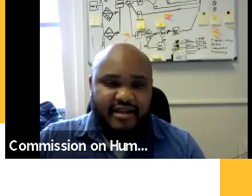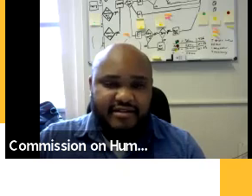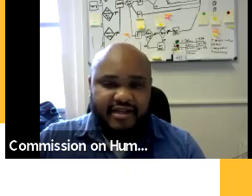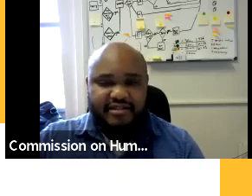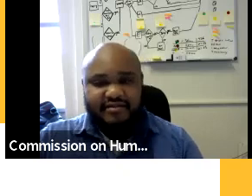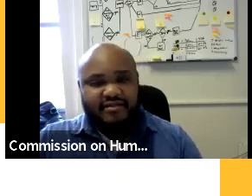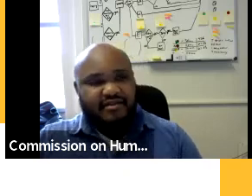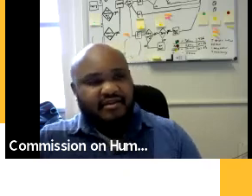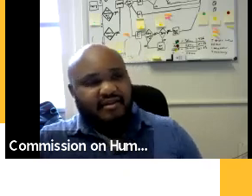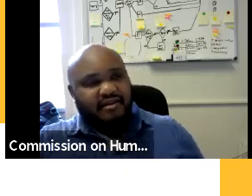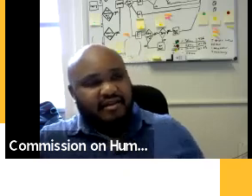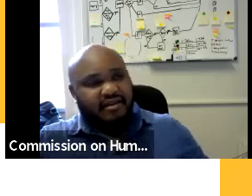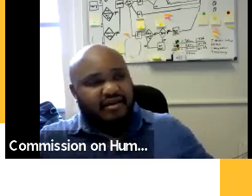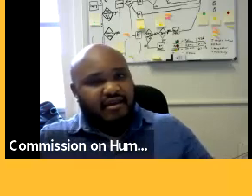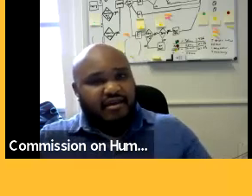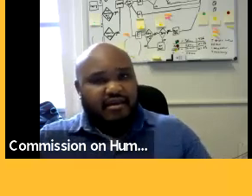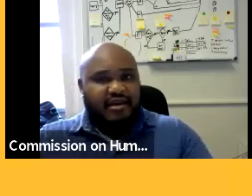non-binary and trans youth.